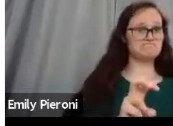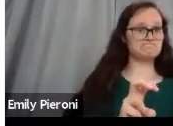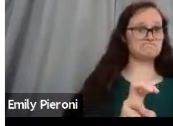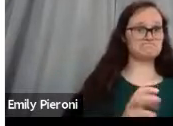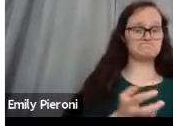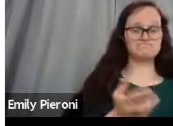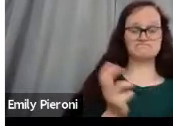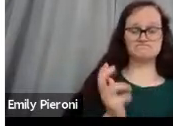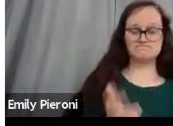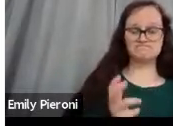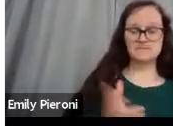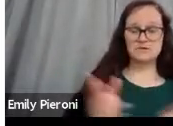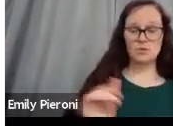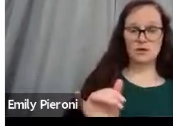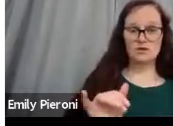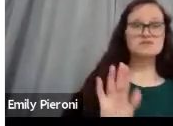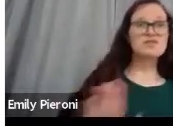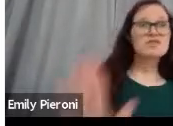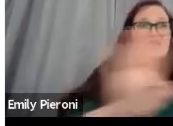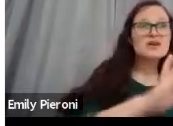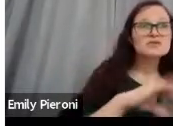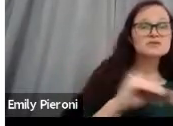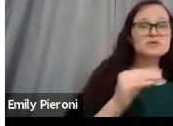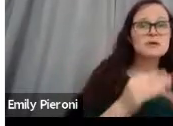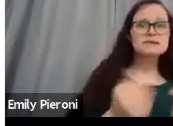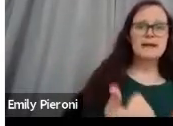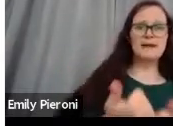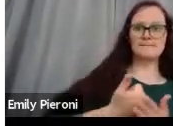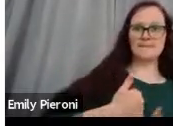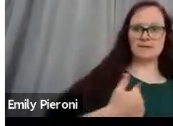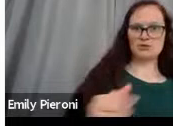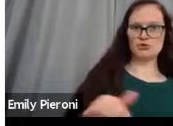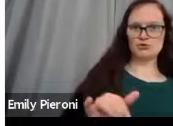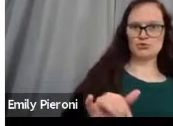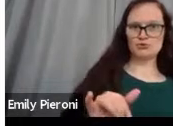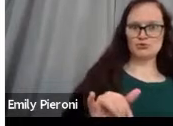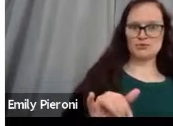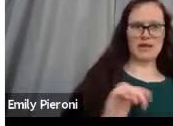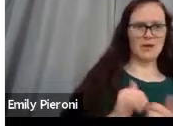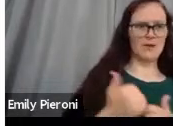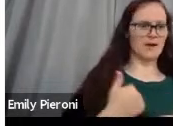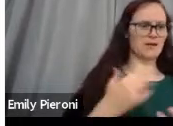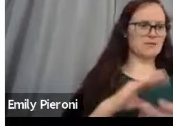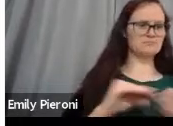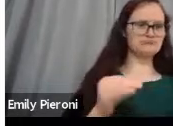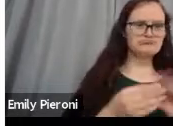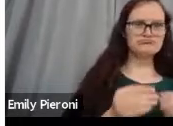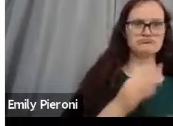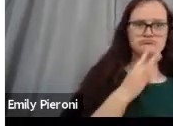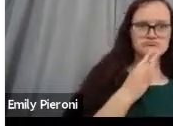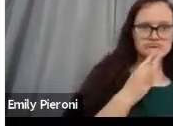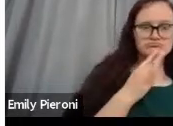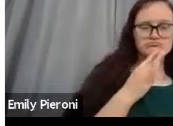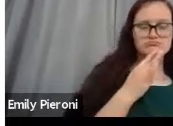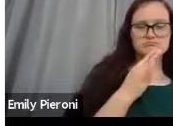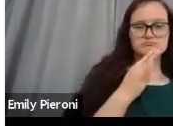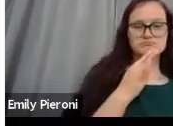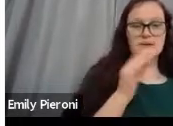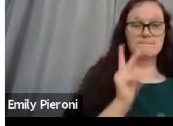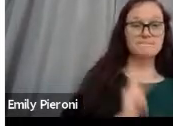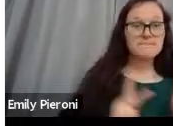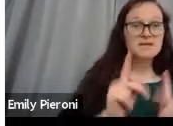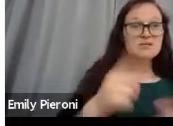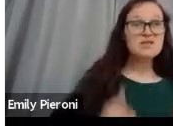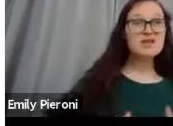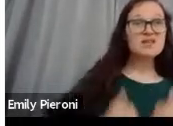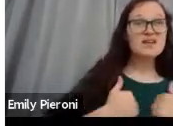stories inform us in the stories we tell and also in the data that we gather. These are the people that live the land.